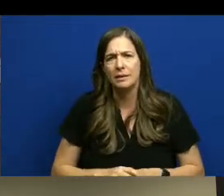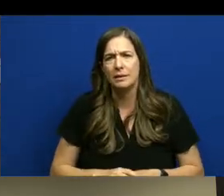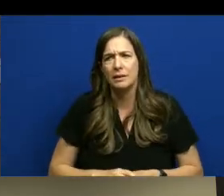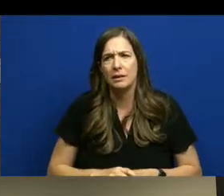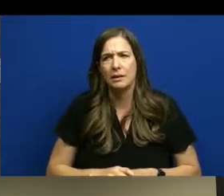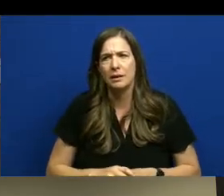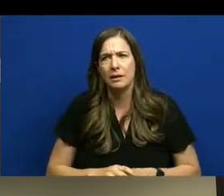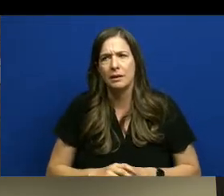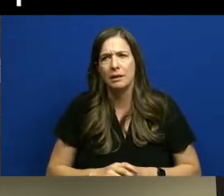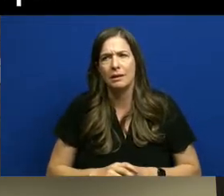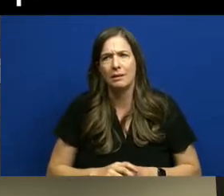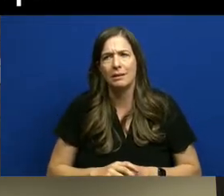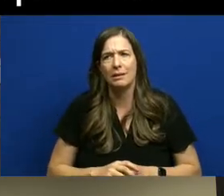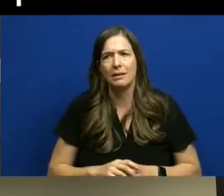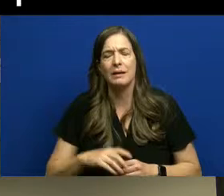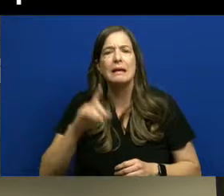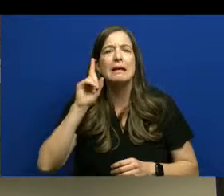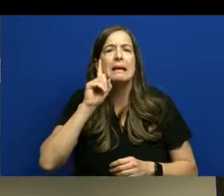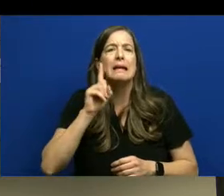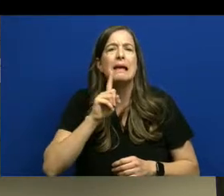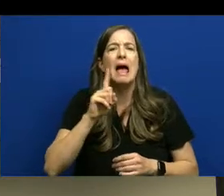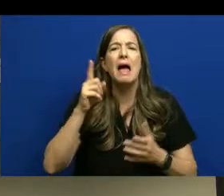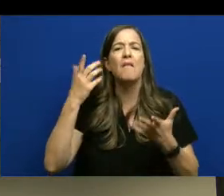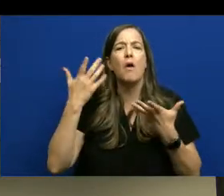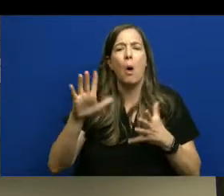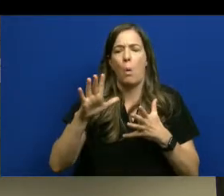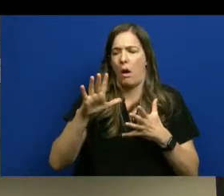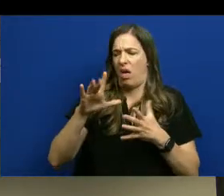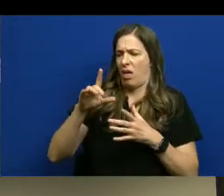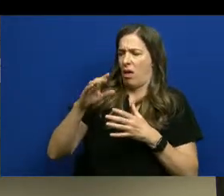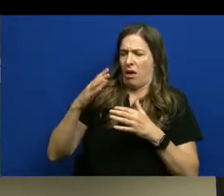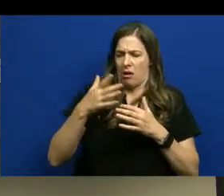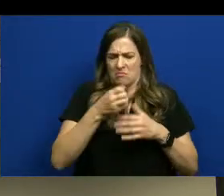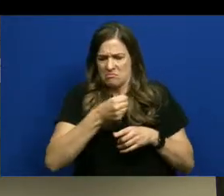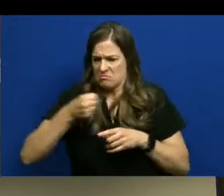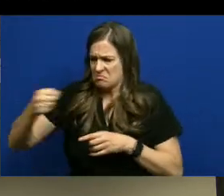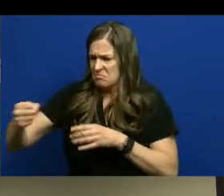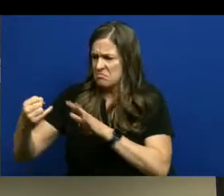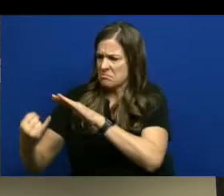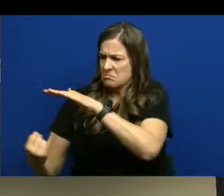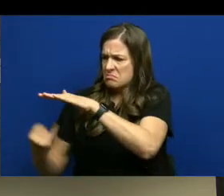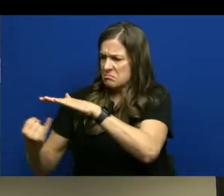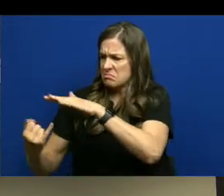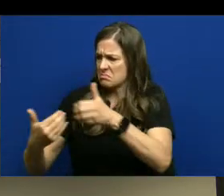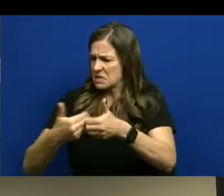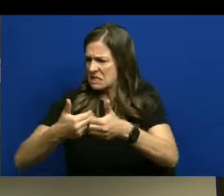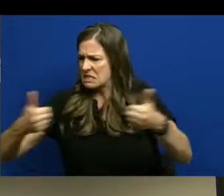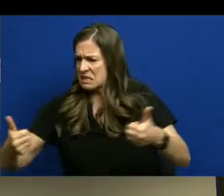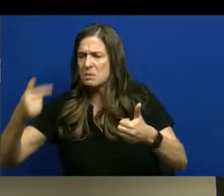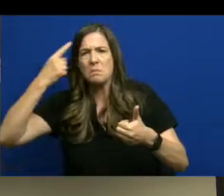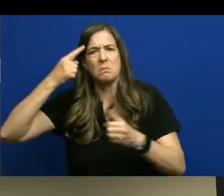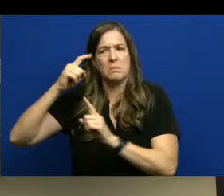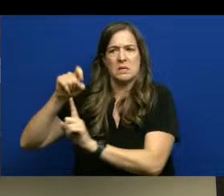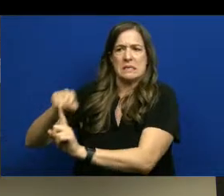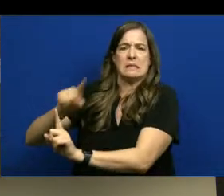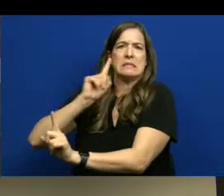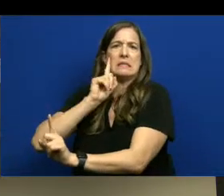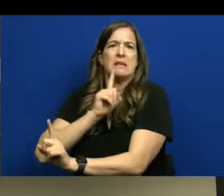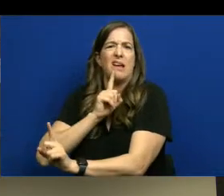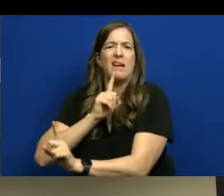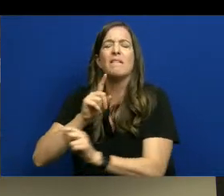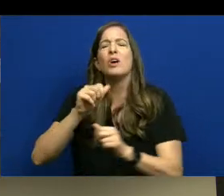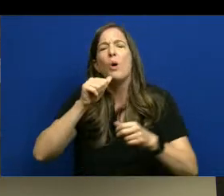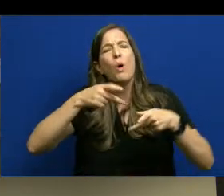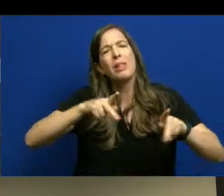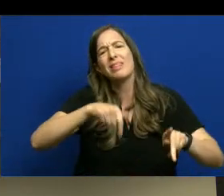be pigeonholed for their hearing status. Don't let this position be pigeonholed by a hearing status.